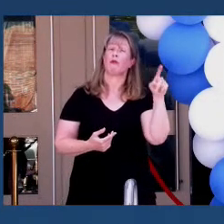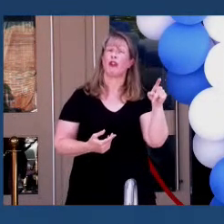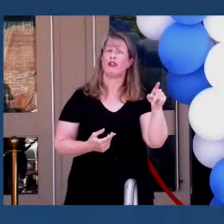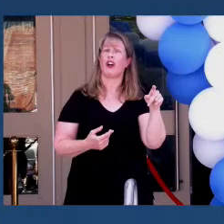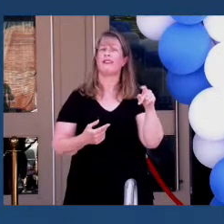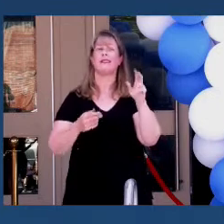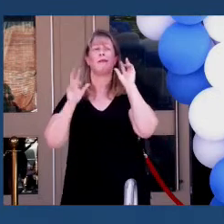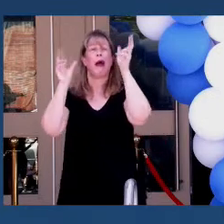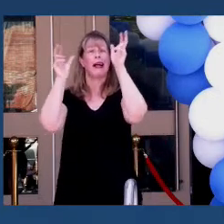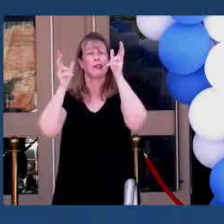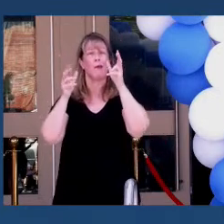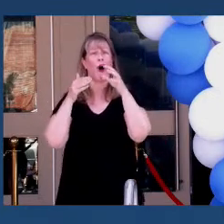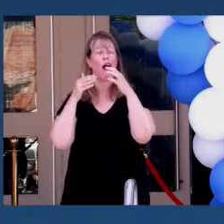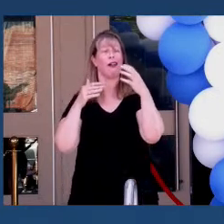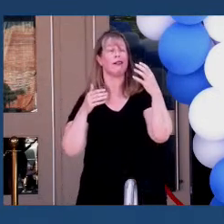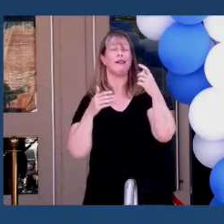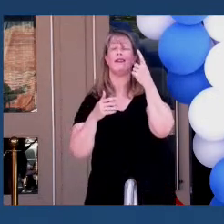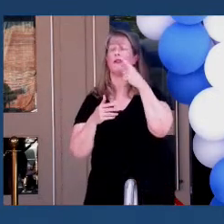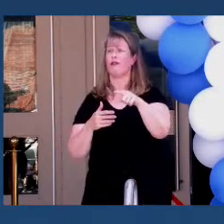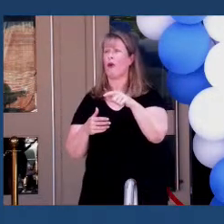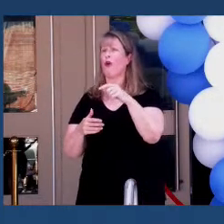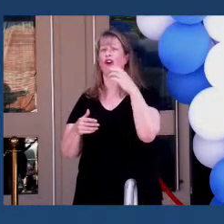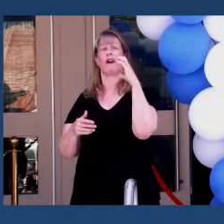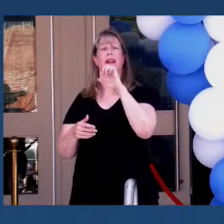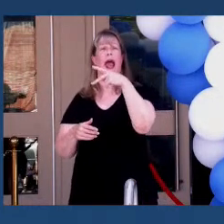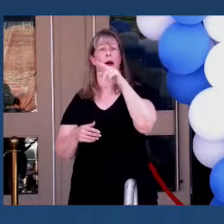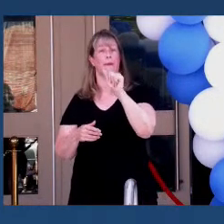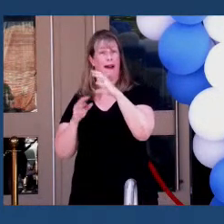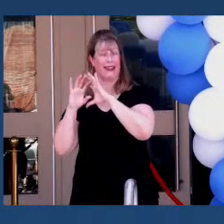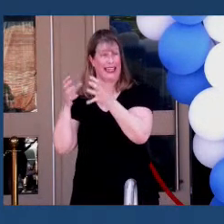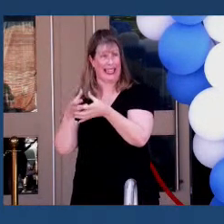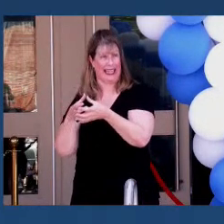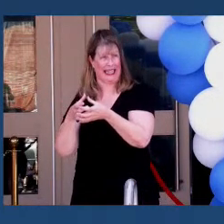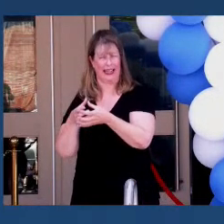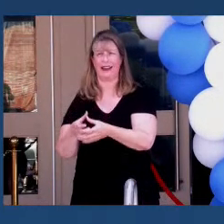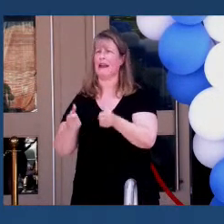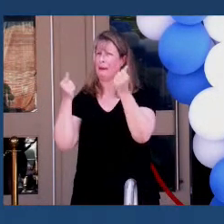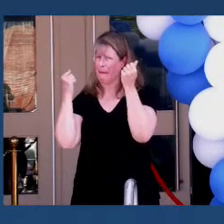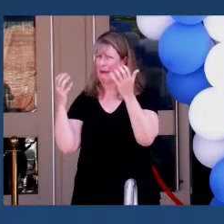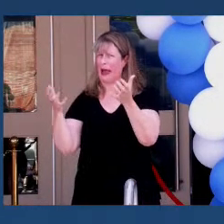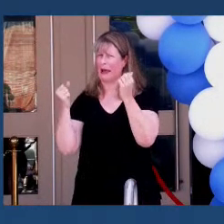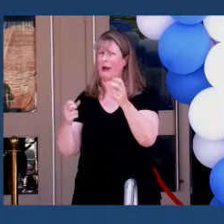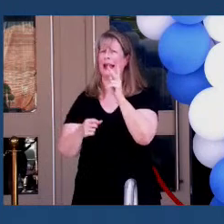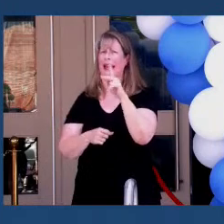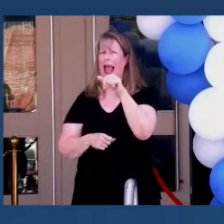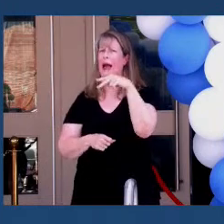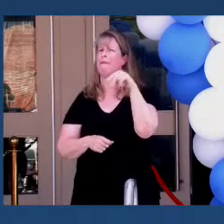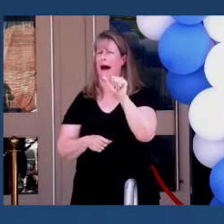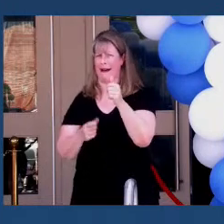in Bancroft as part of the Kappa League. It was a whole lot of Kappas.